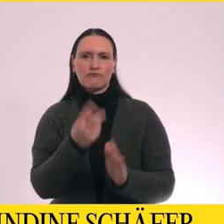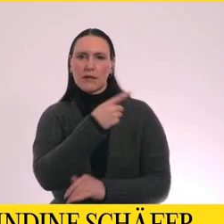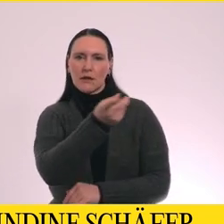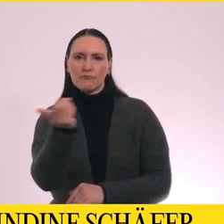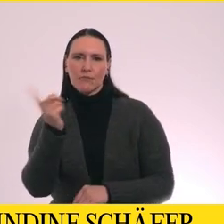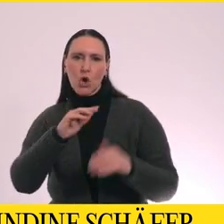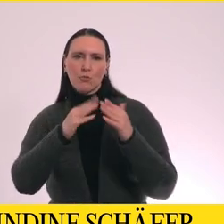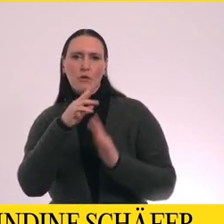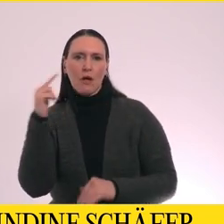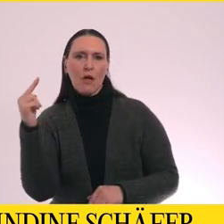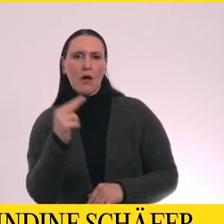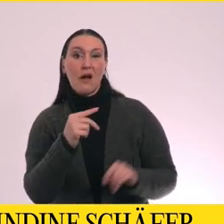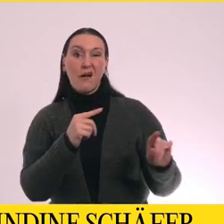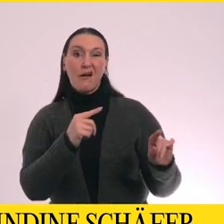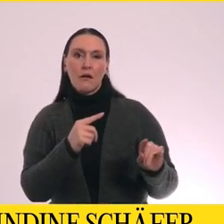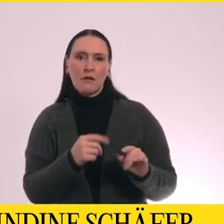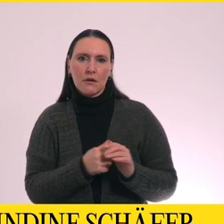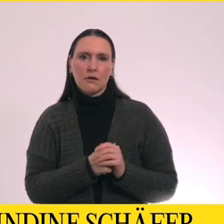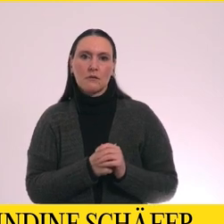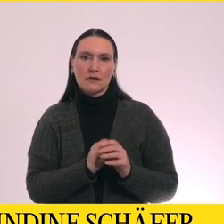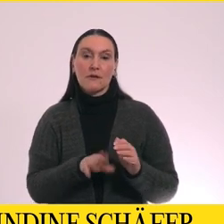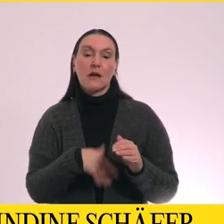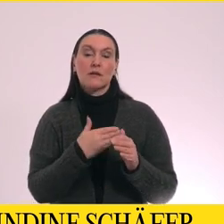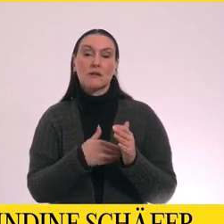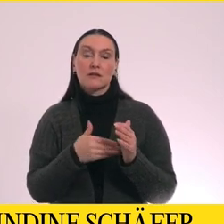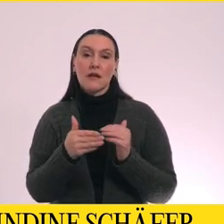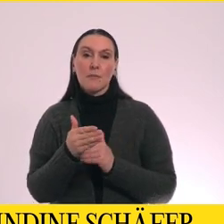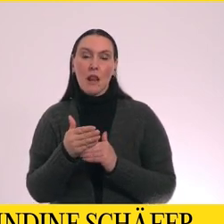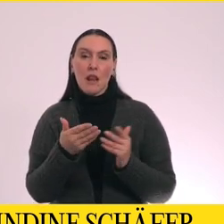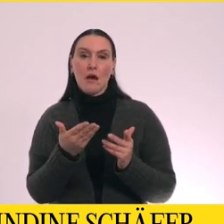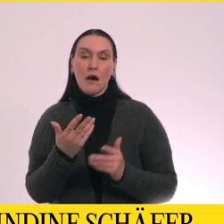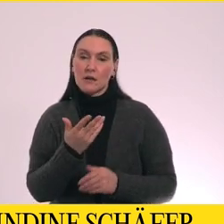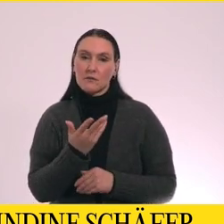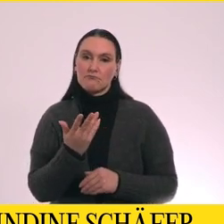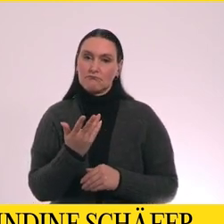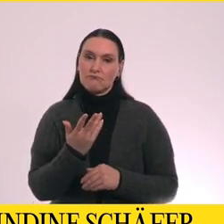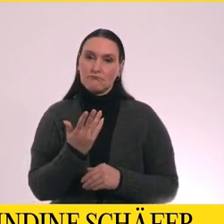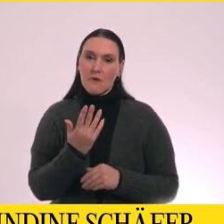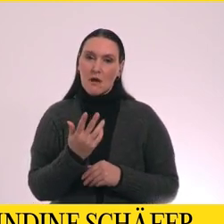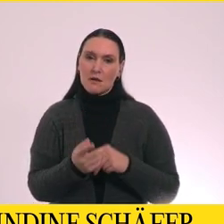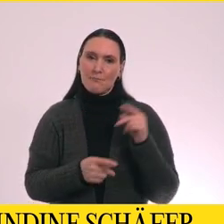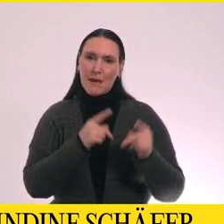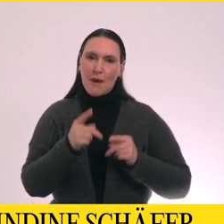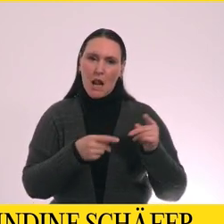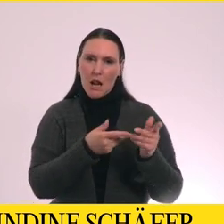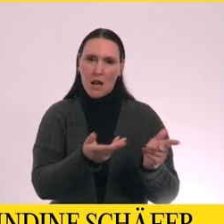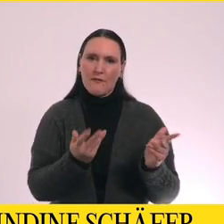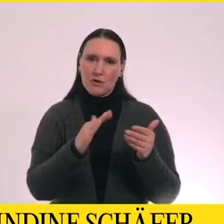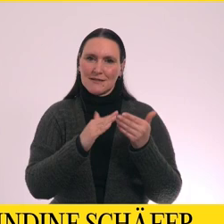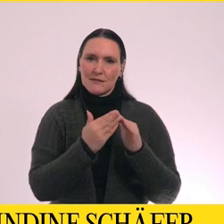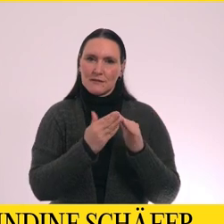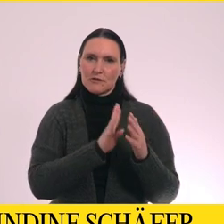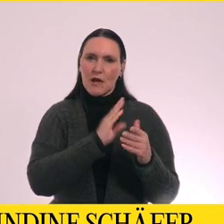value. And in this, in our society, culture is valued.